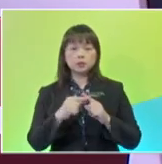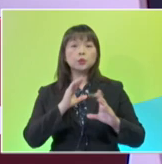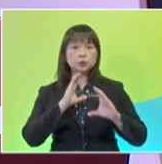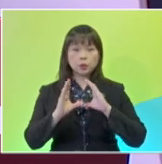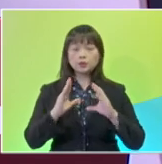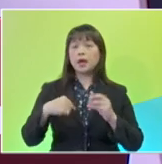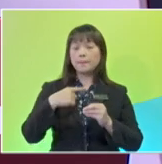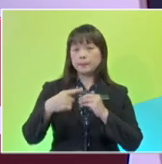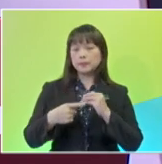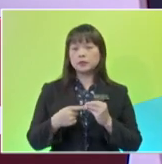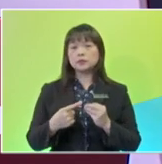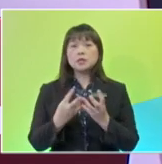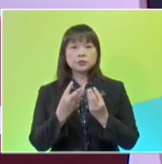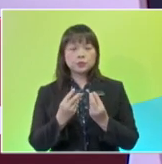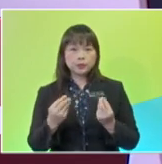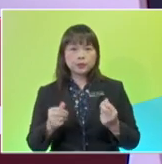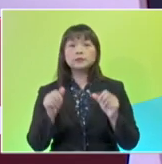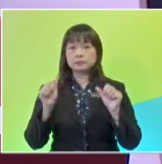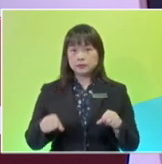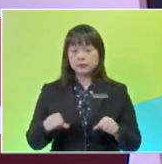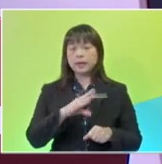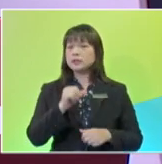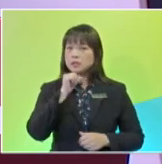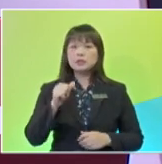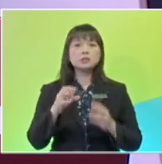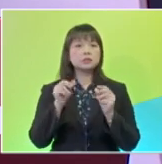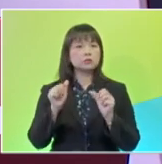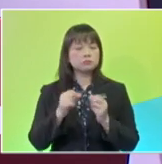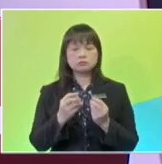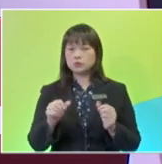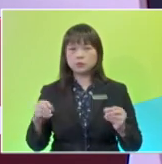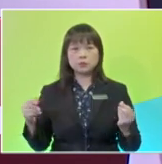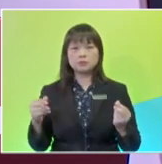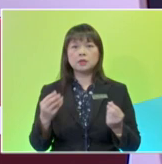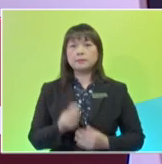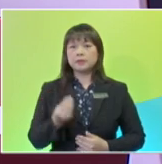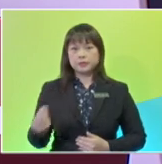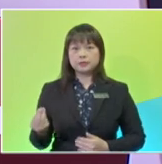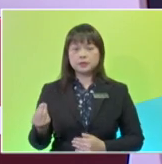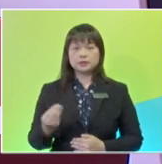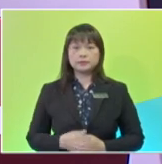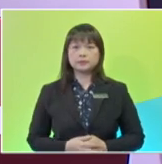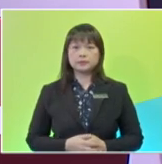soluble materials and also insoluble materials. Okay. All right. So basically, soluble materials are materials that can dissolve in